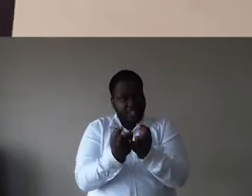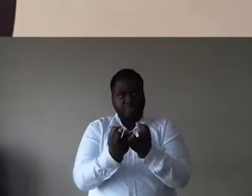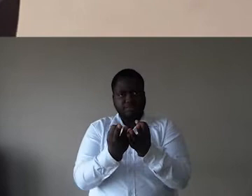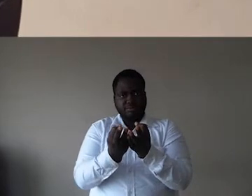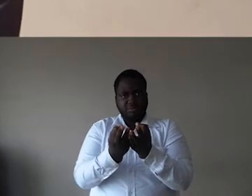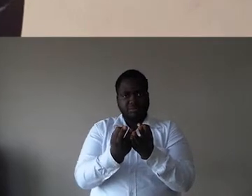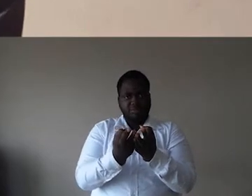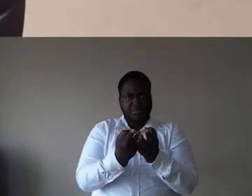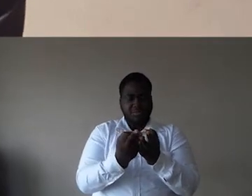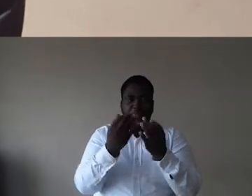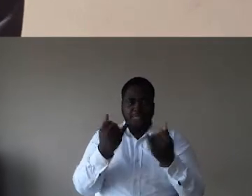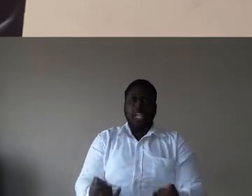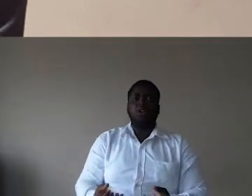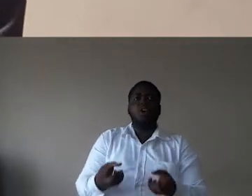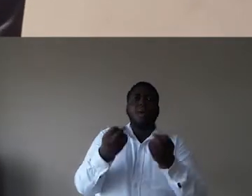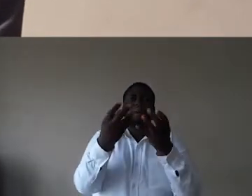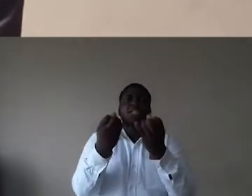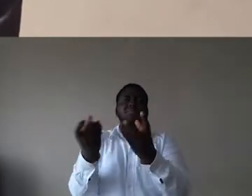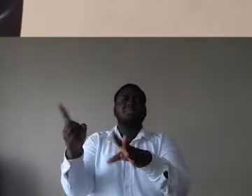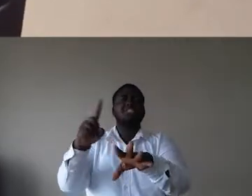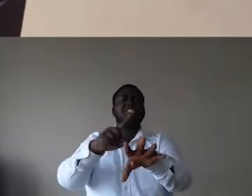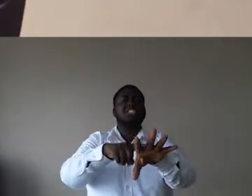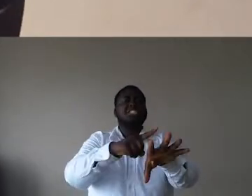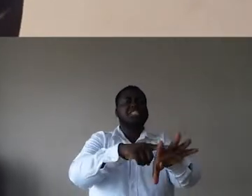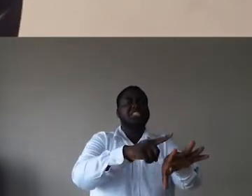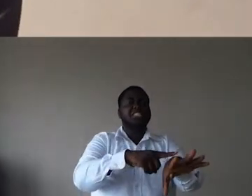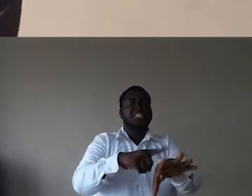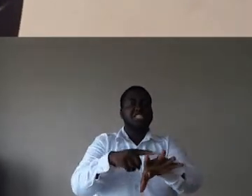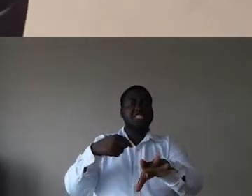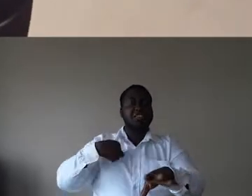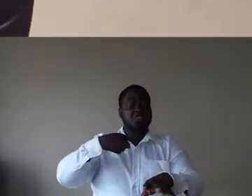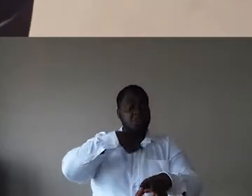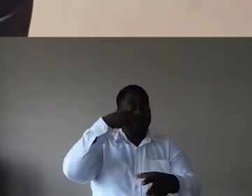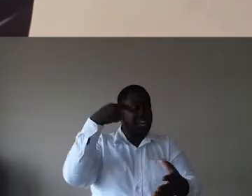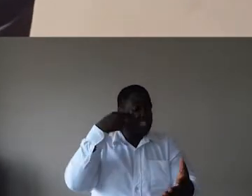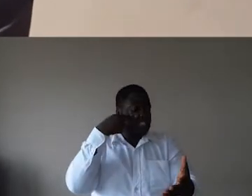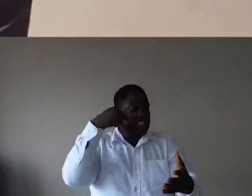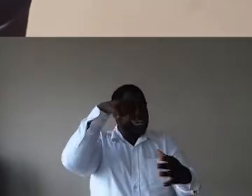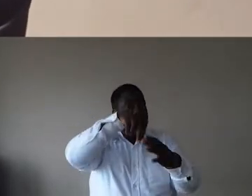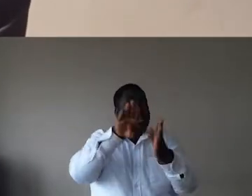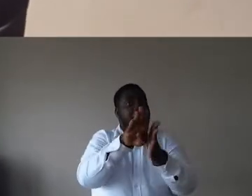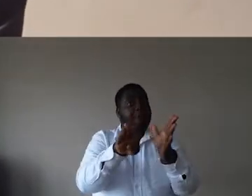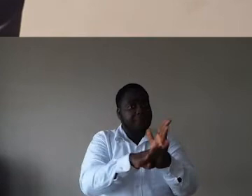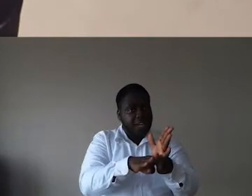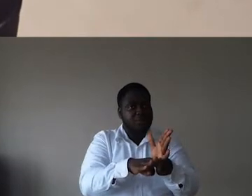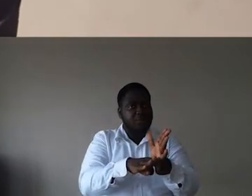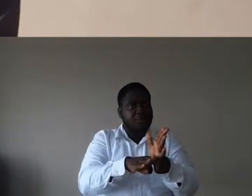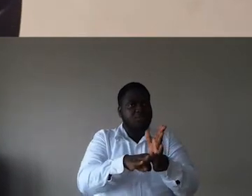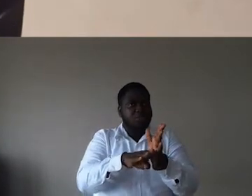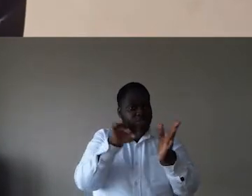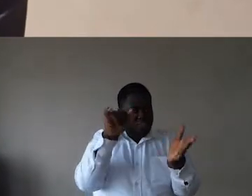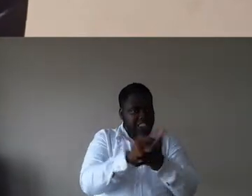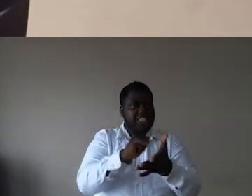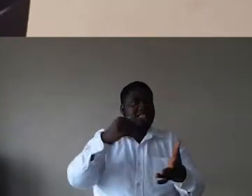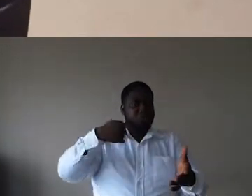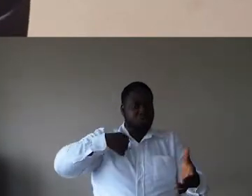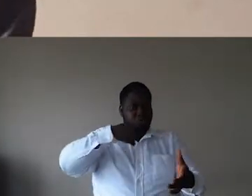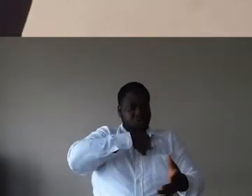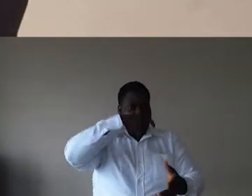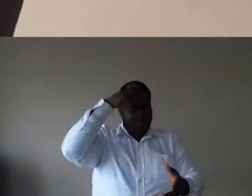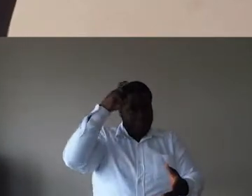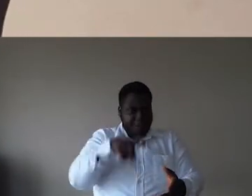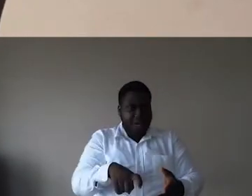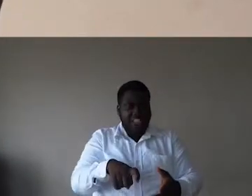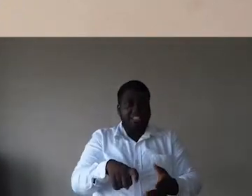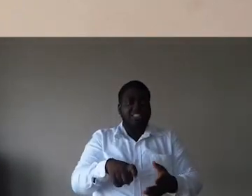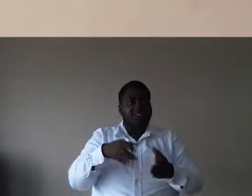to establish authority, for us to be on the right path, the question that always we need to ask ourselves is that, what has God